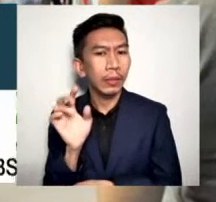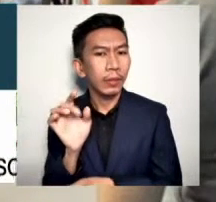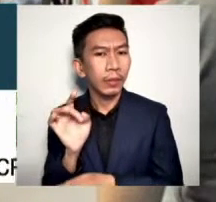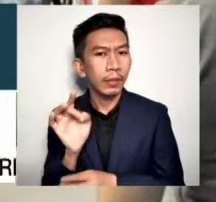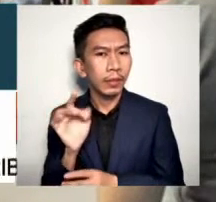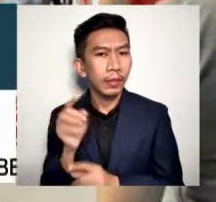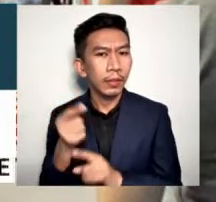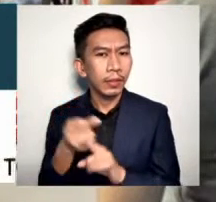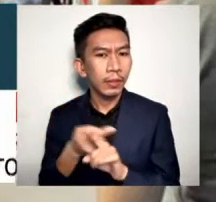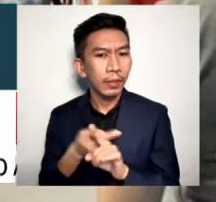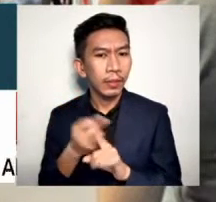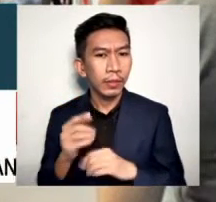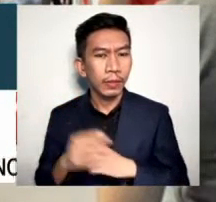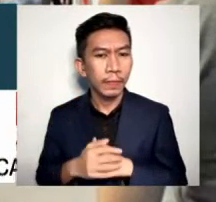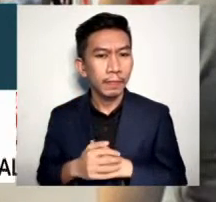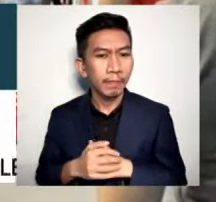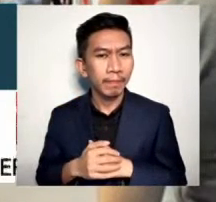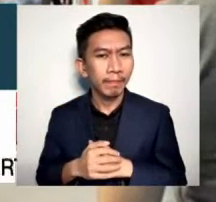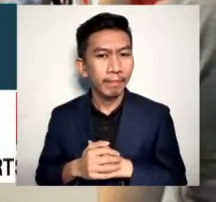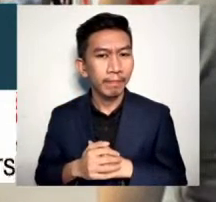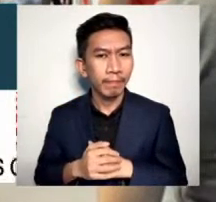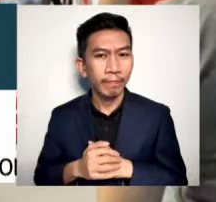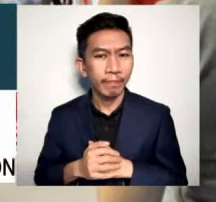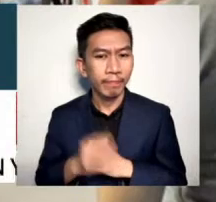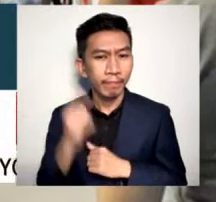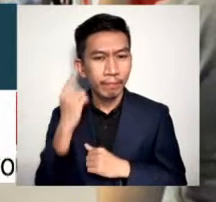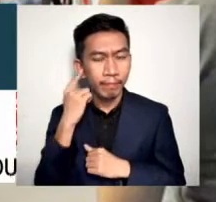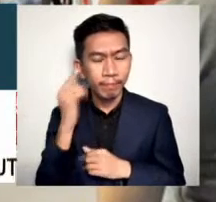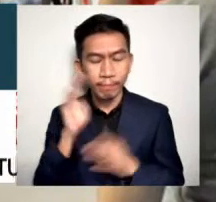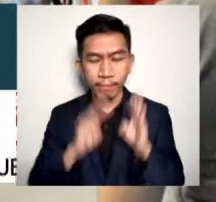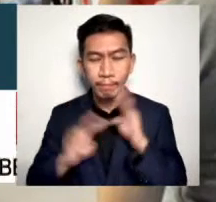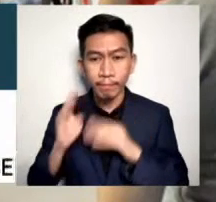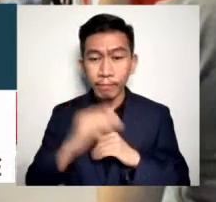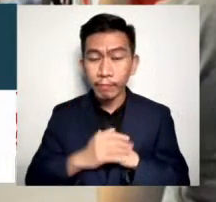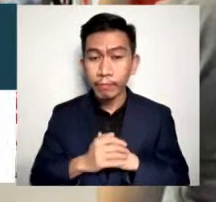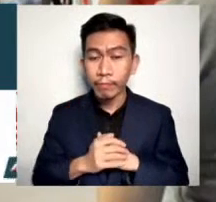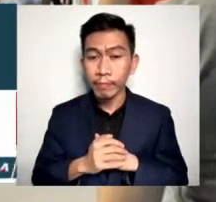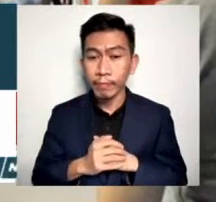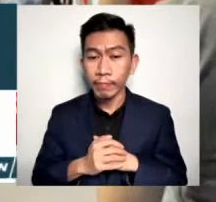disease, hypertension, cardiovascular disease, malignancy,